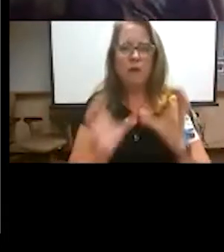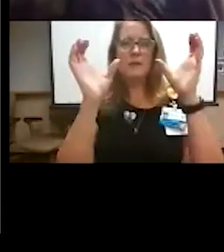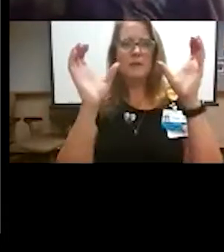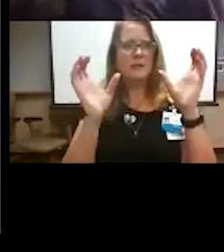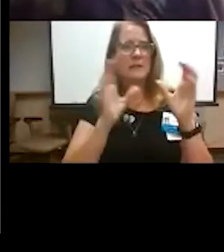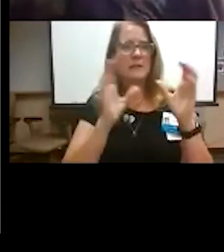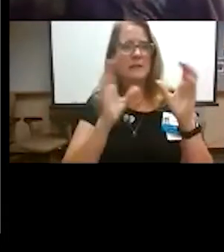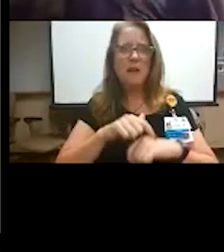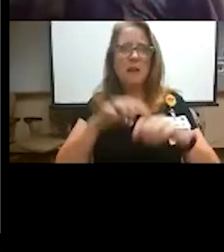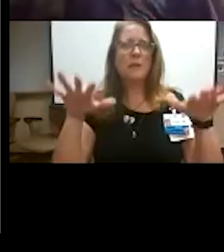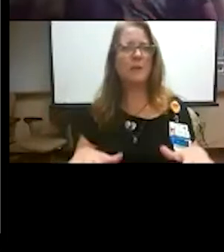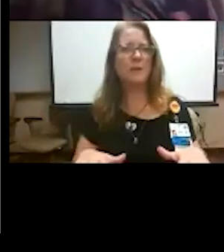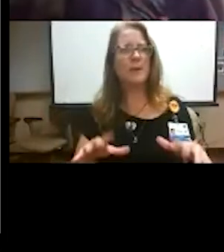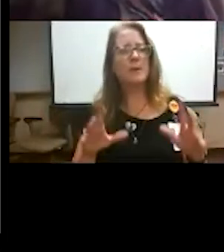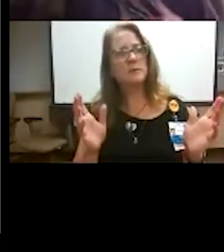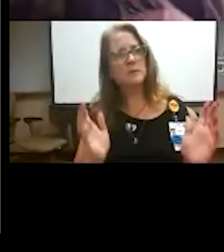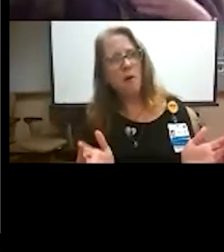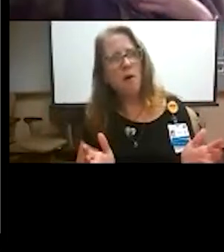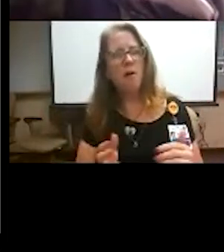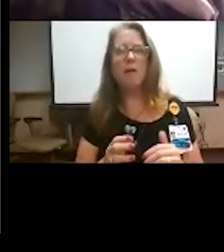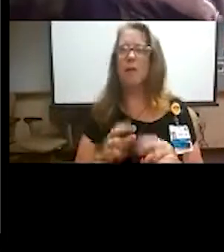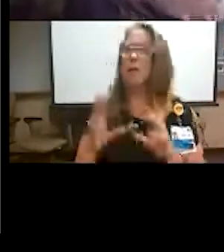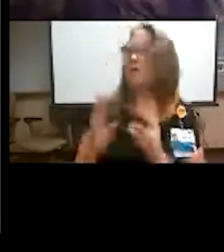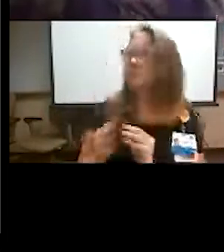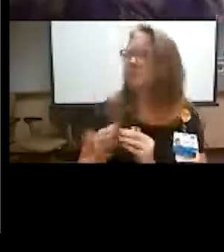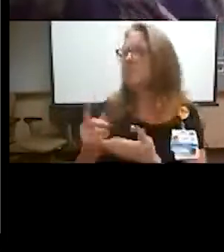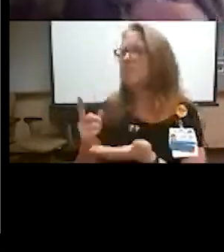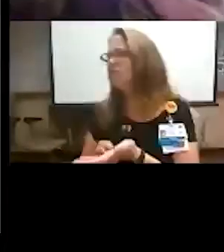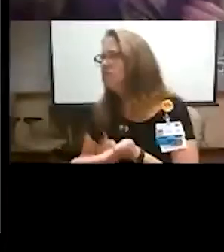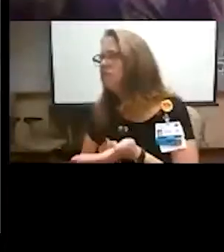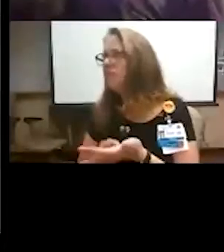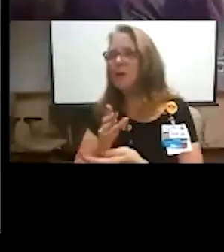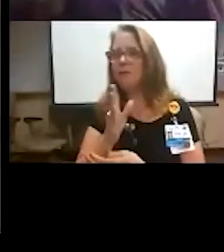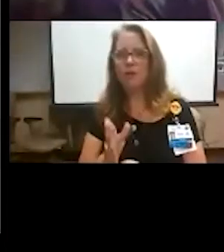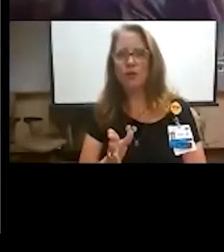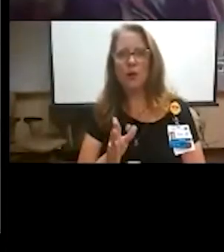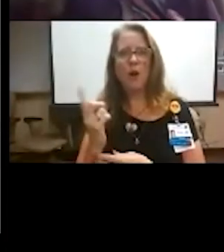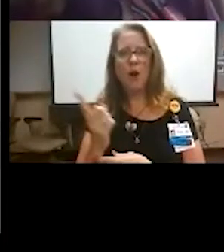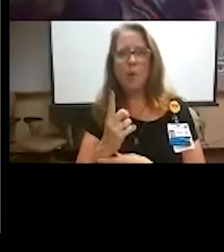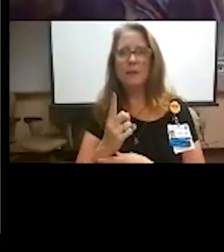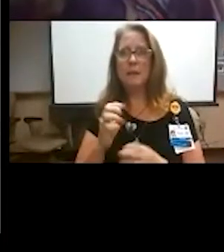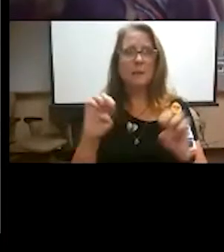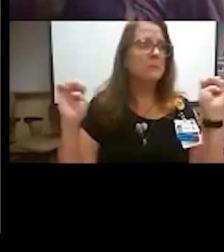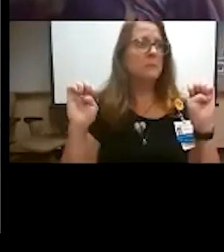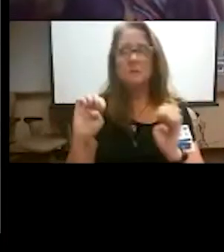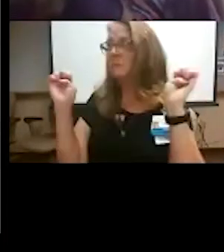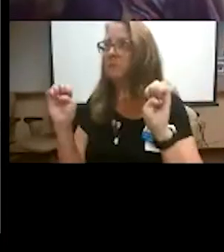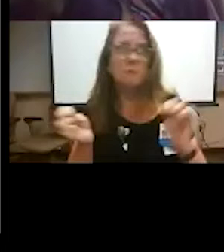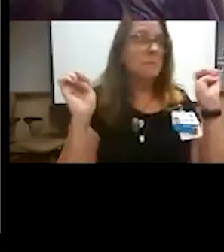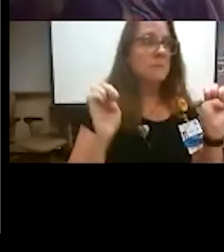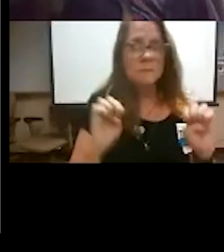never get any time to really confer. It's just this rapid thing going on all the time, and